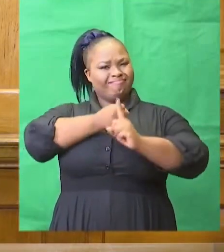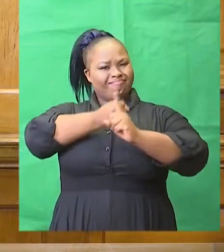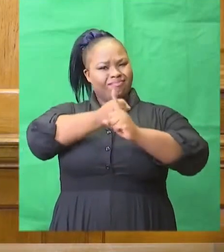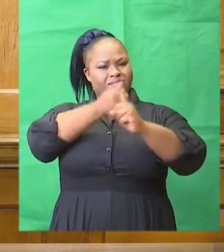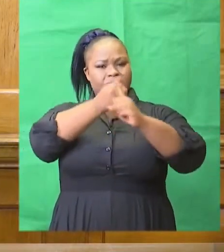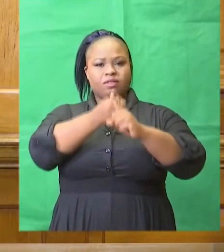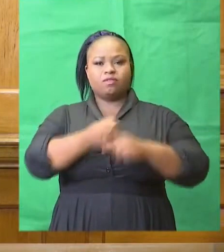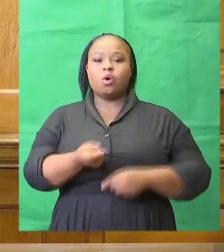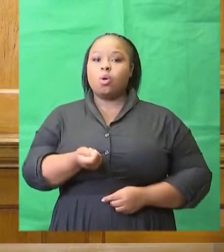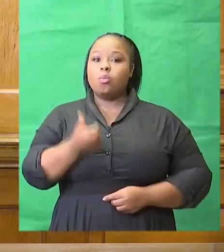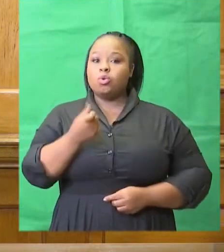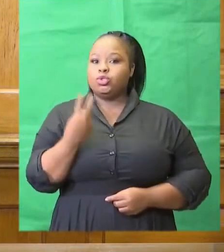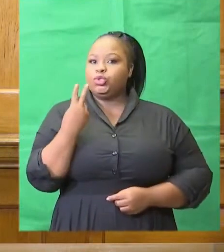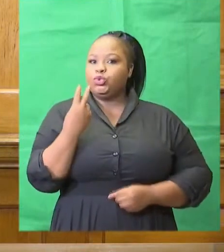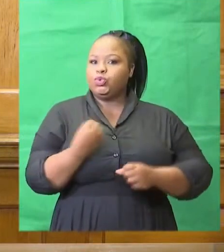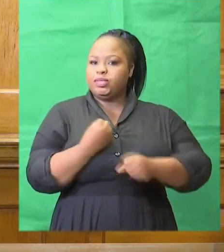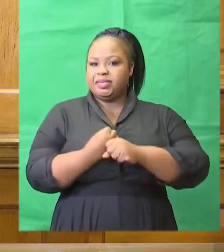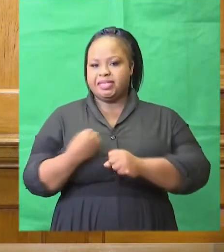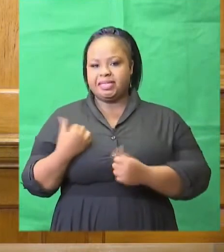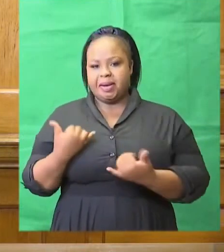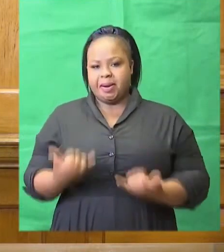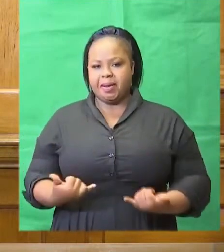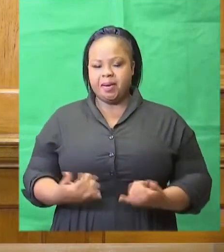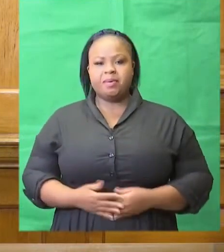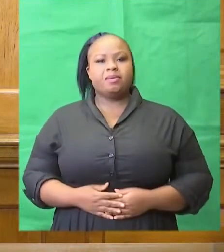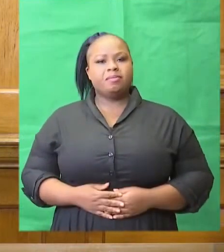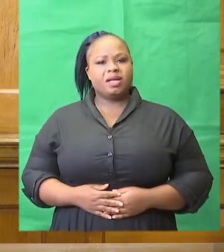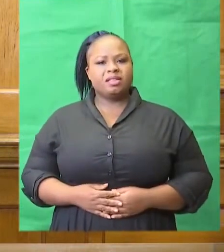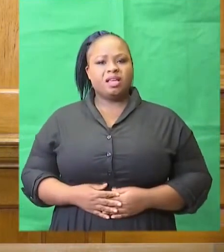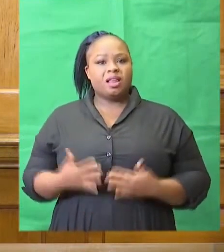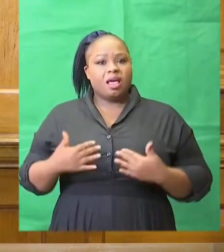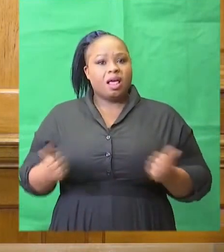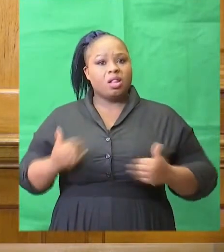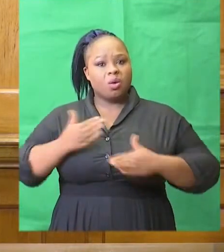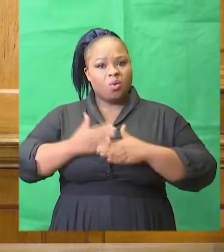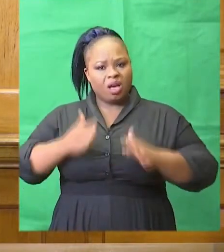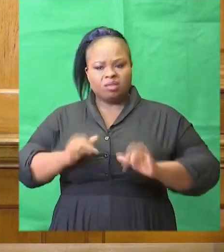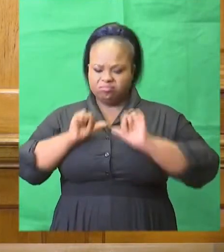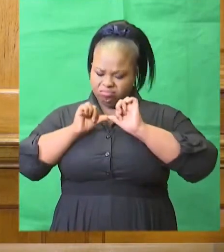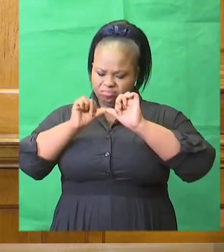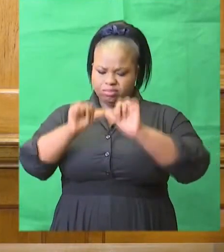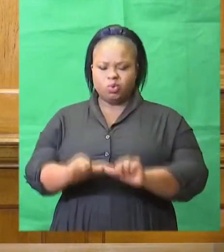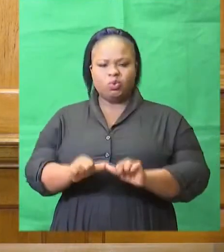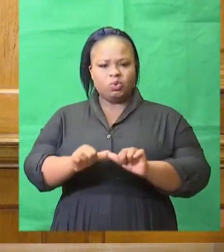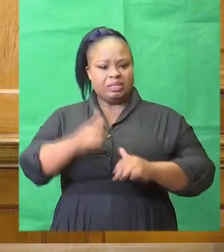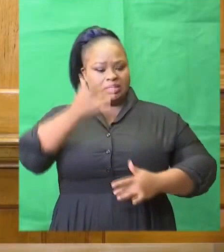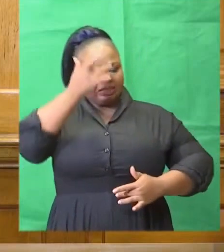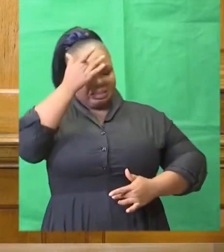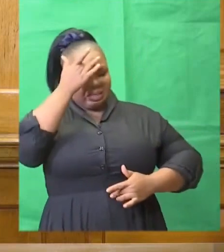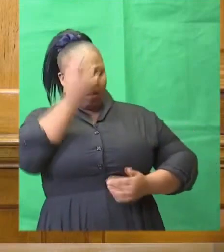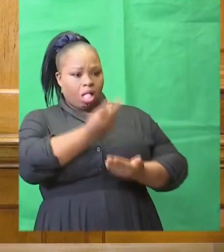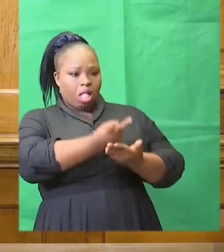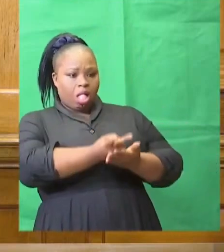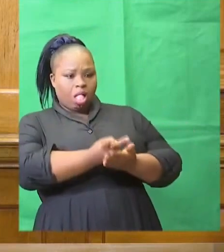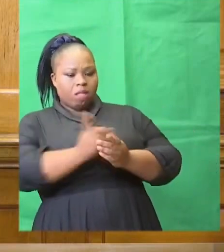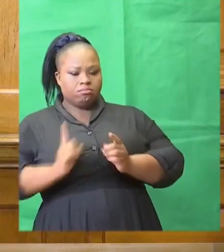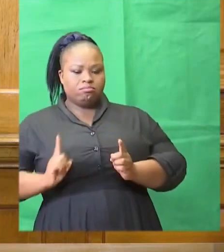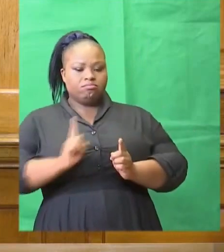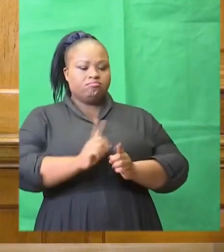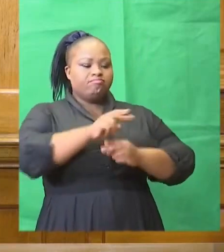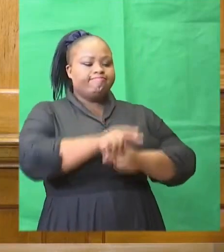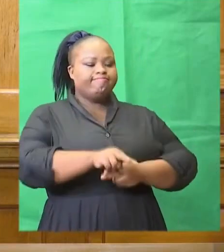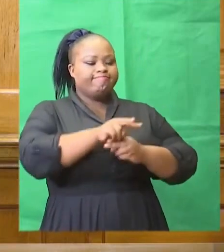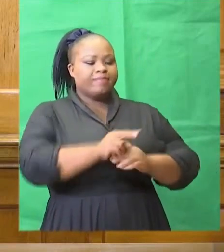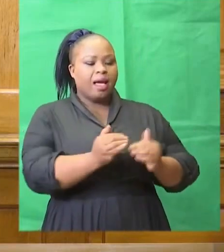for close on to 2 years, and who continue to care for the sick who continue to